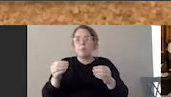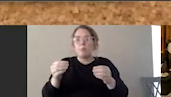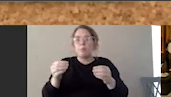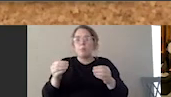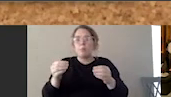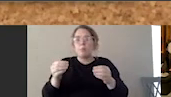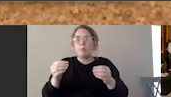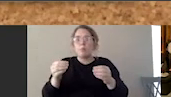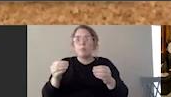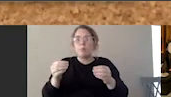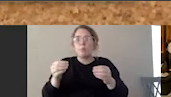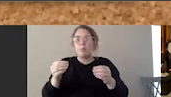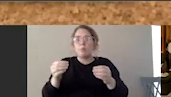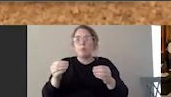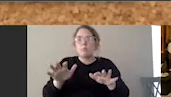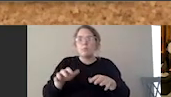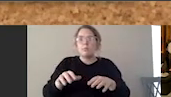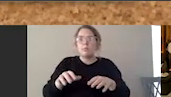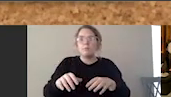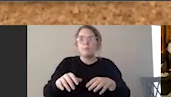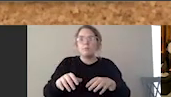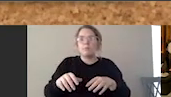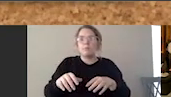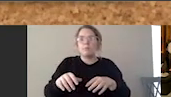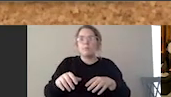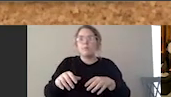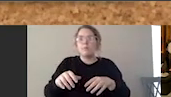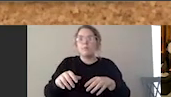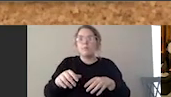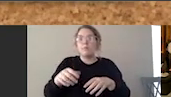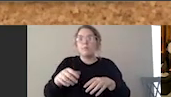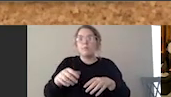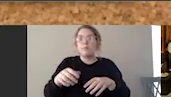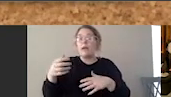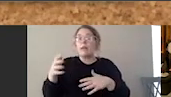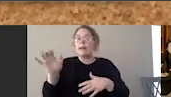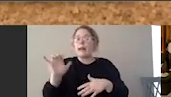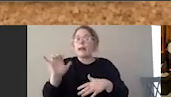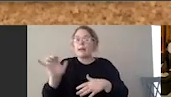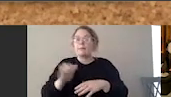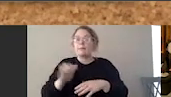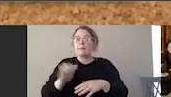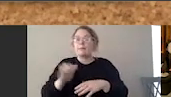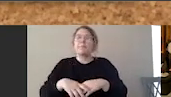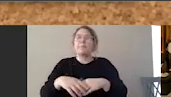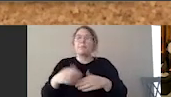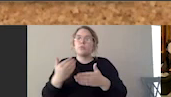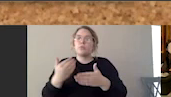sit there. So the librarian